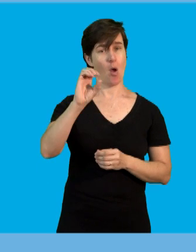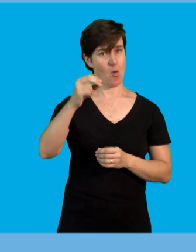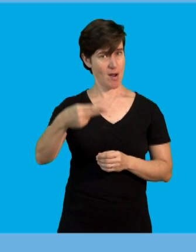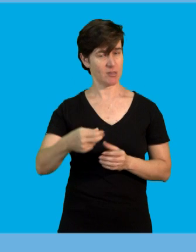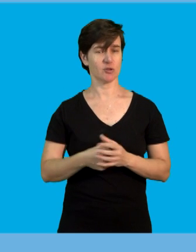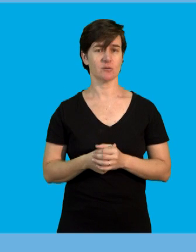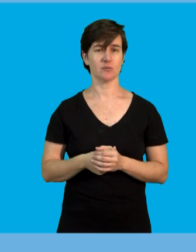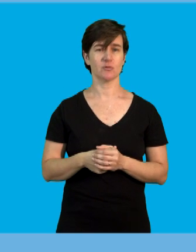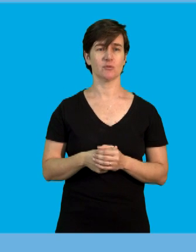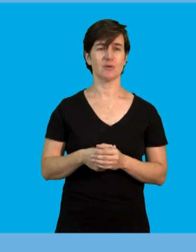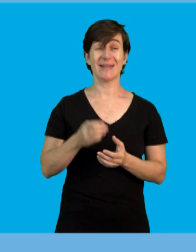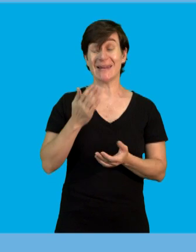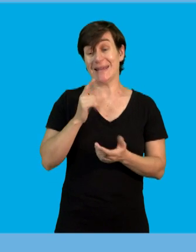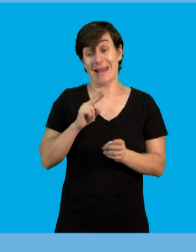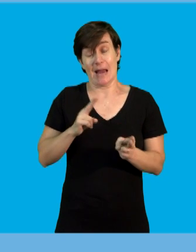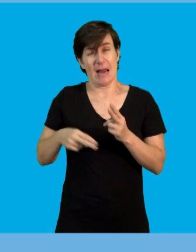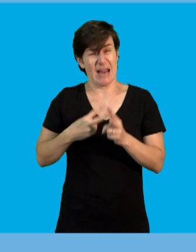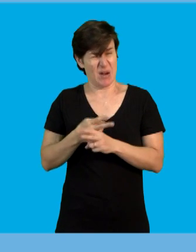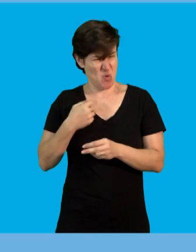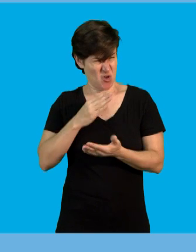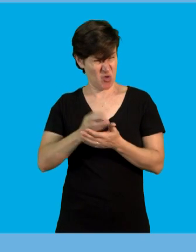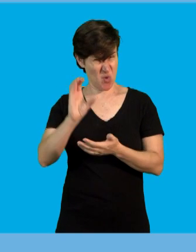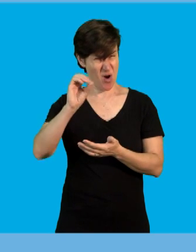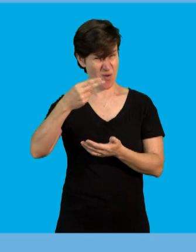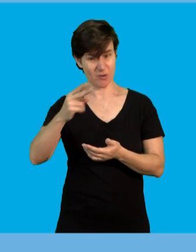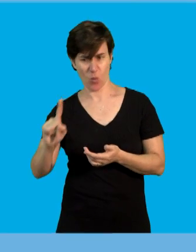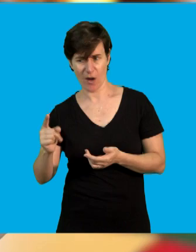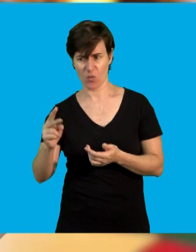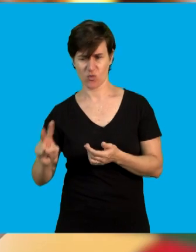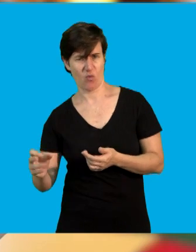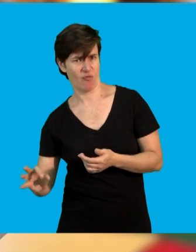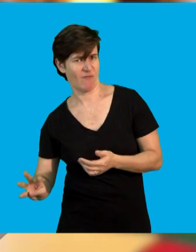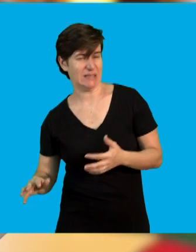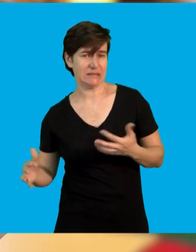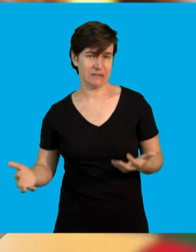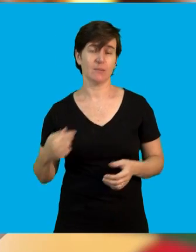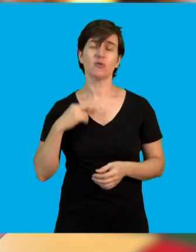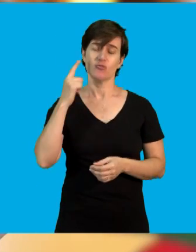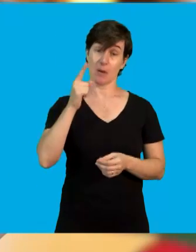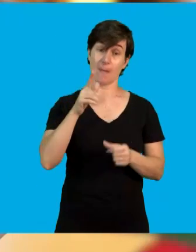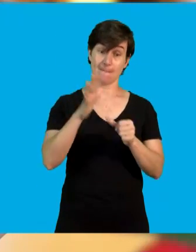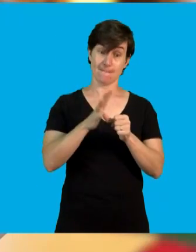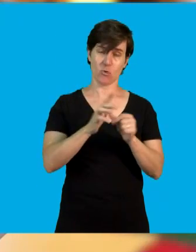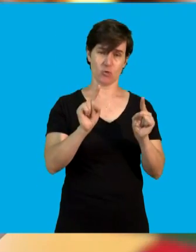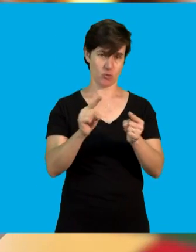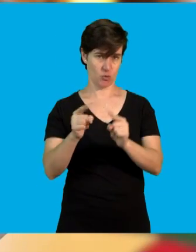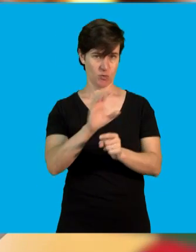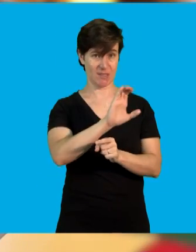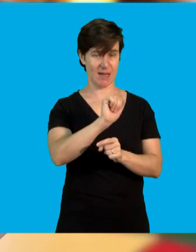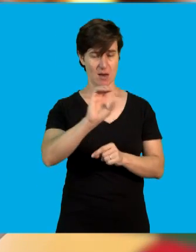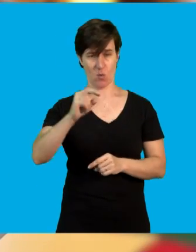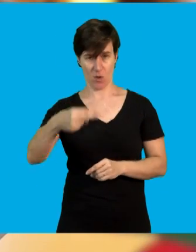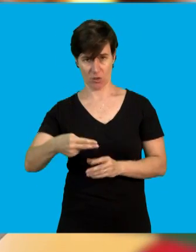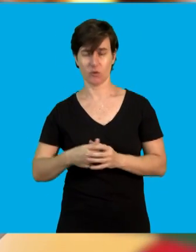hydroxide, OH. So obviously the ratio we are not sure, but we know that there must be a Ca for calcium and the OH for